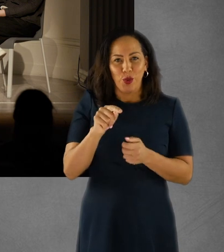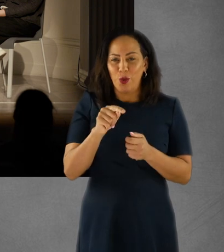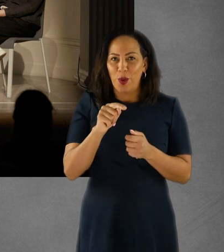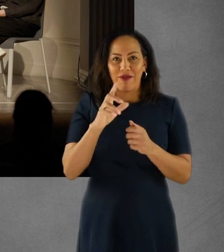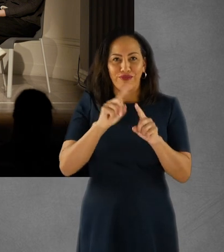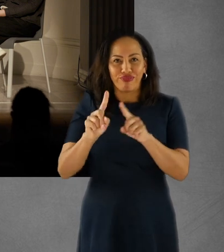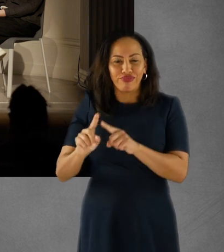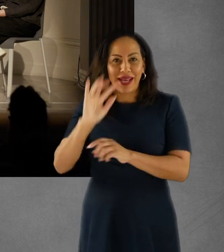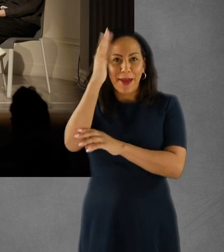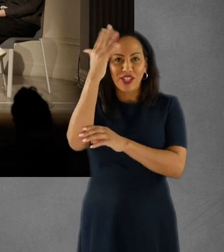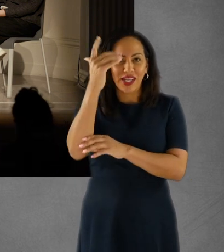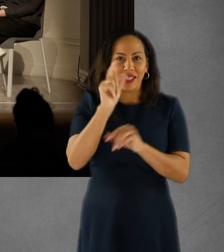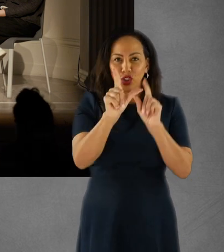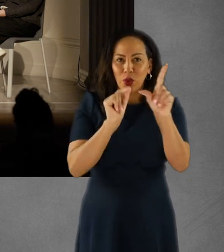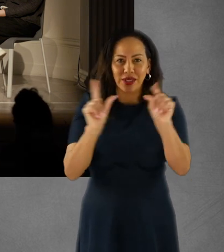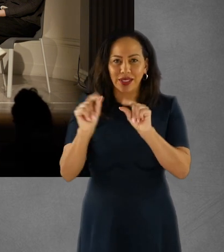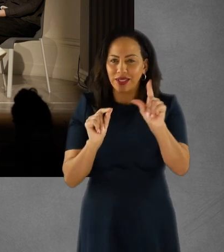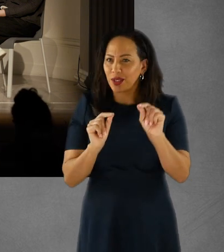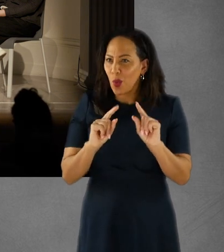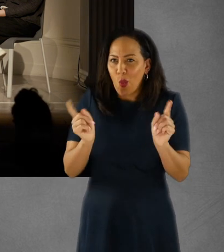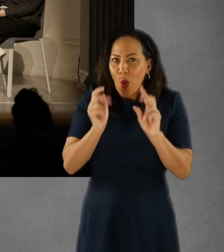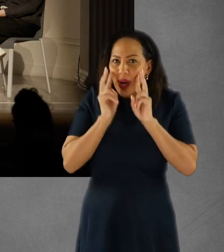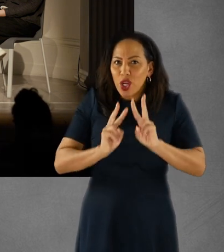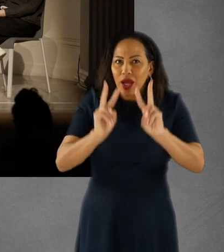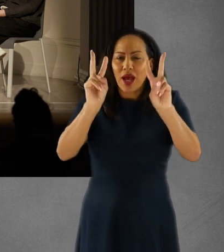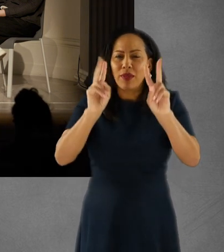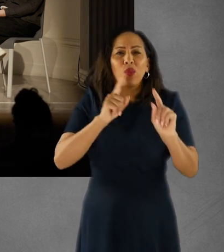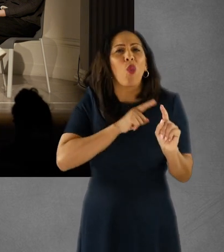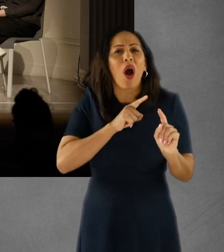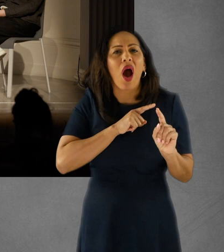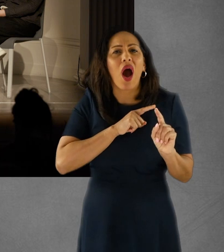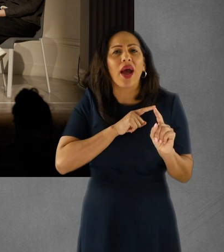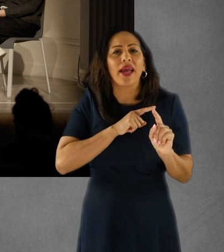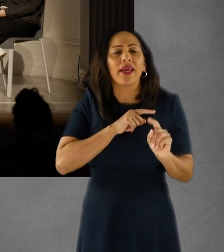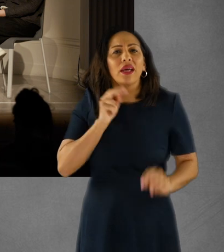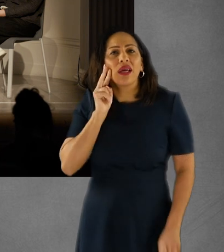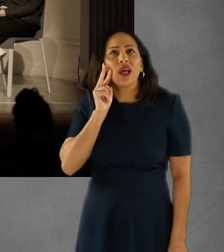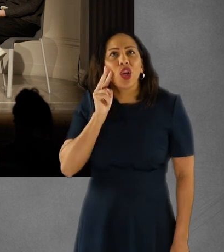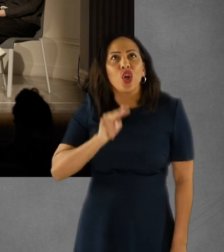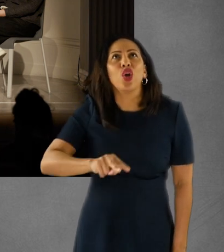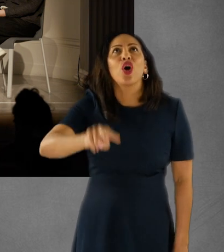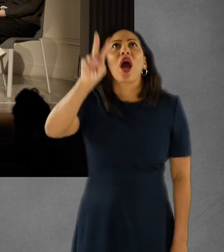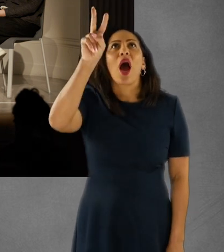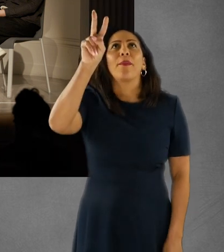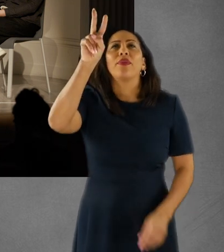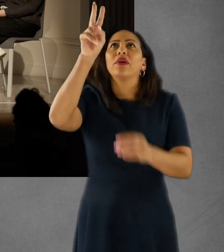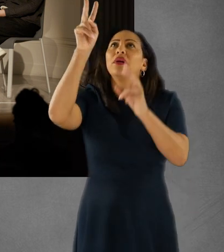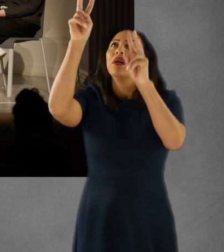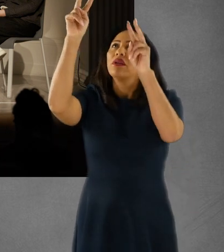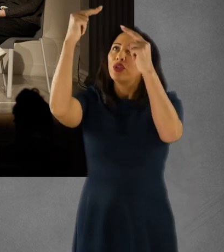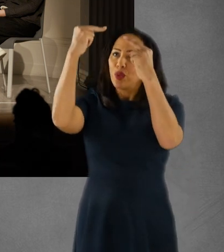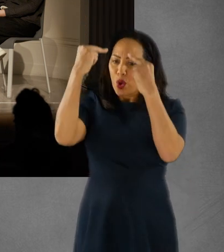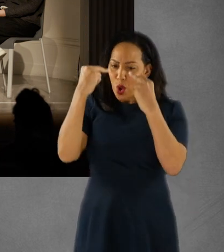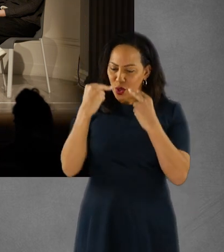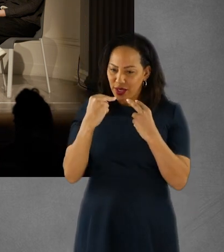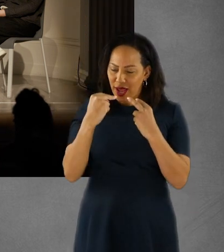at when we're looking up to look down? And why looking up to look down, actually? Because it has to do with this connection between the deep sea and